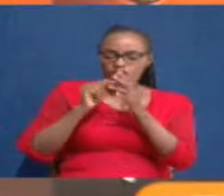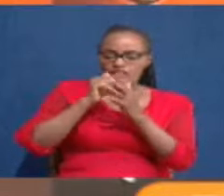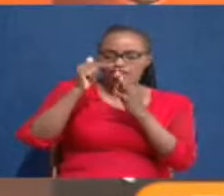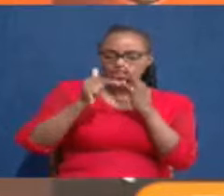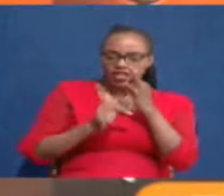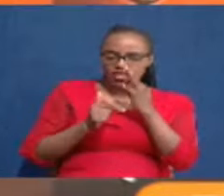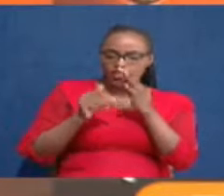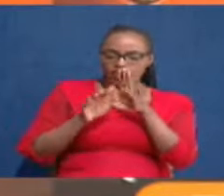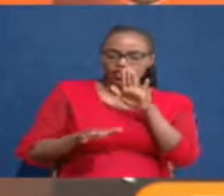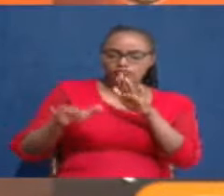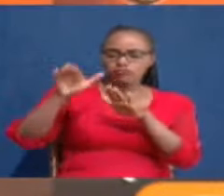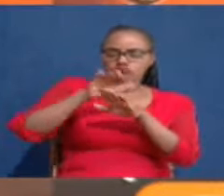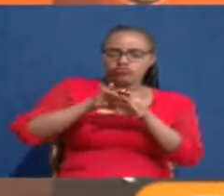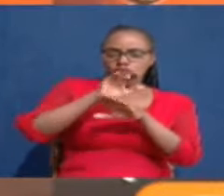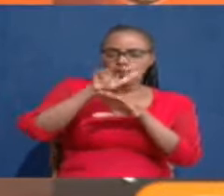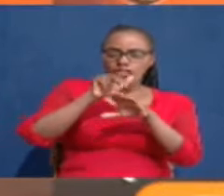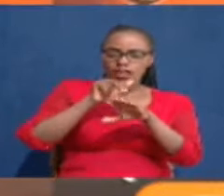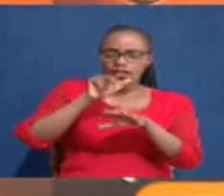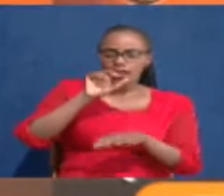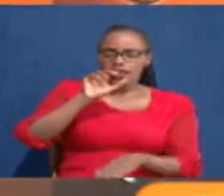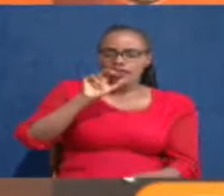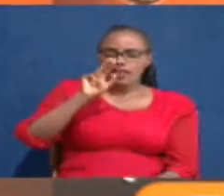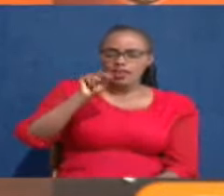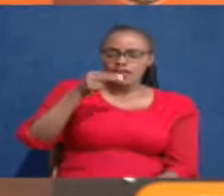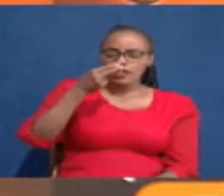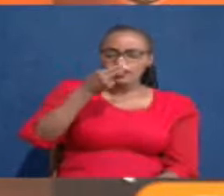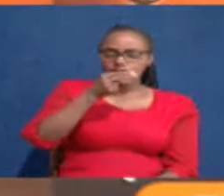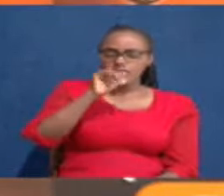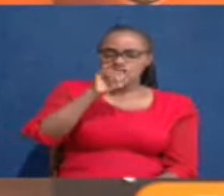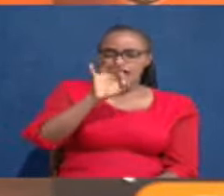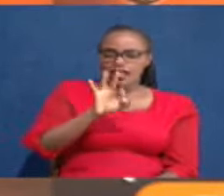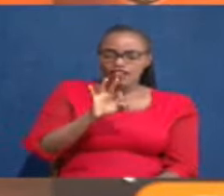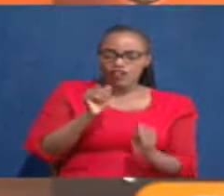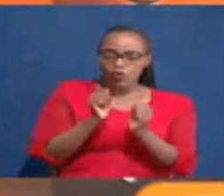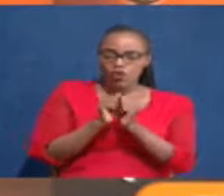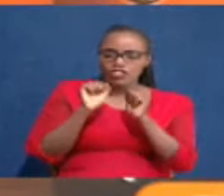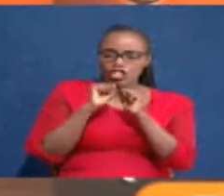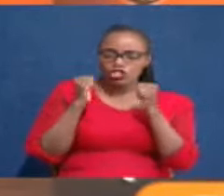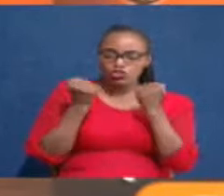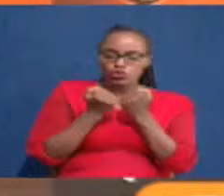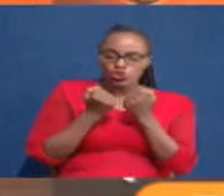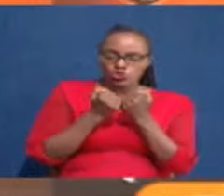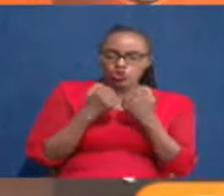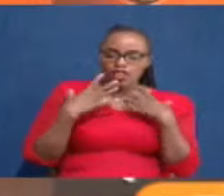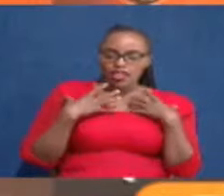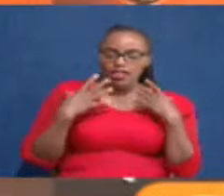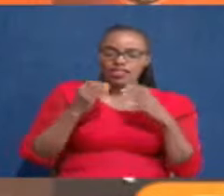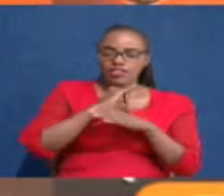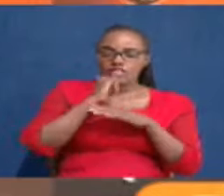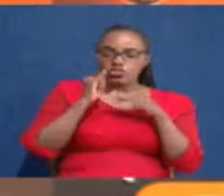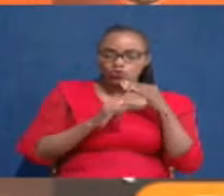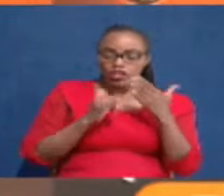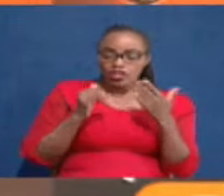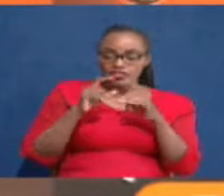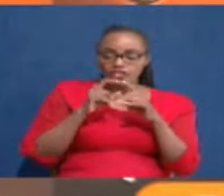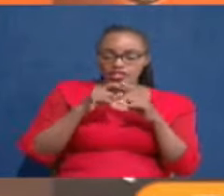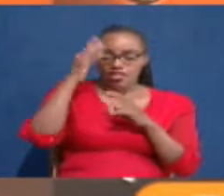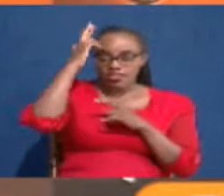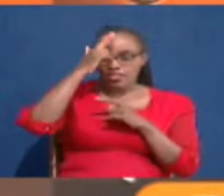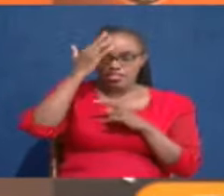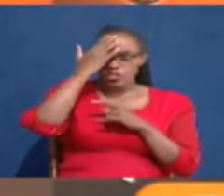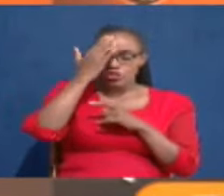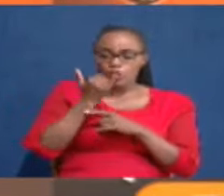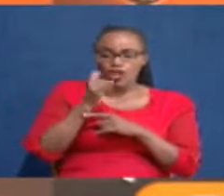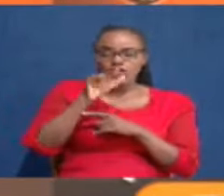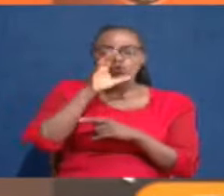in replacing the National Hospital Insurance Fund with the Social Health Insurance Fund. Reason?